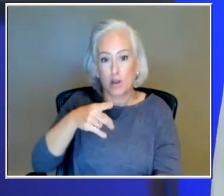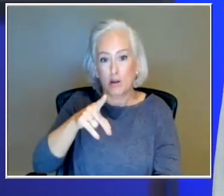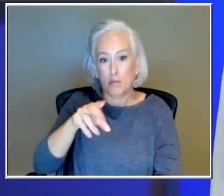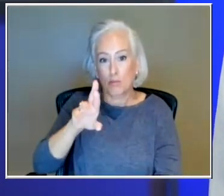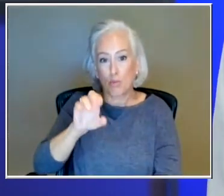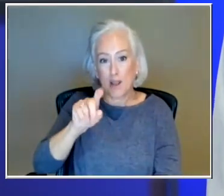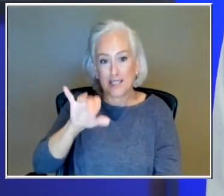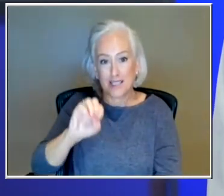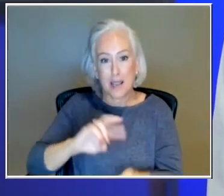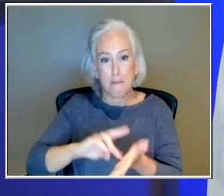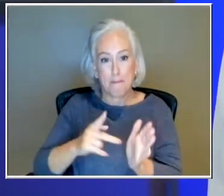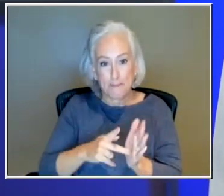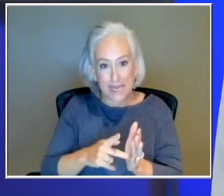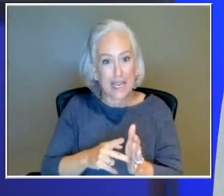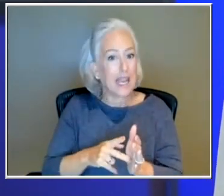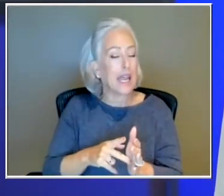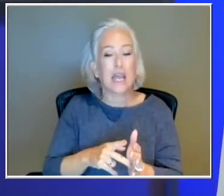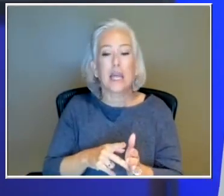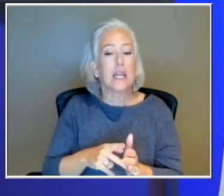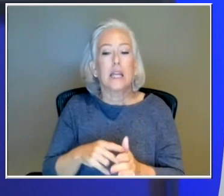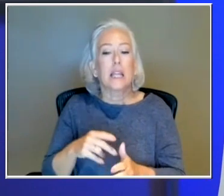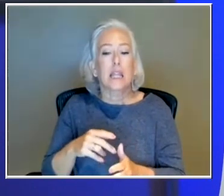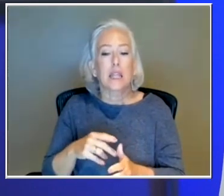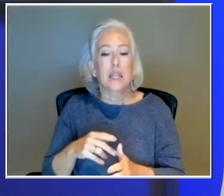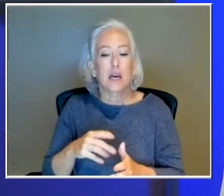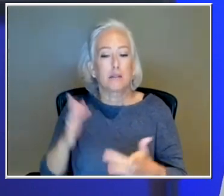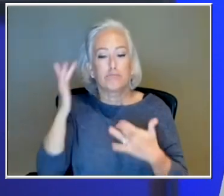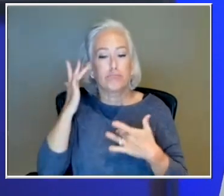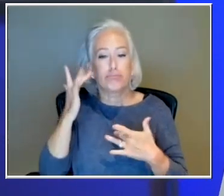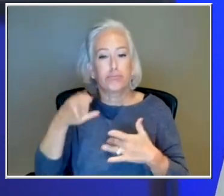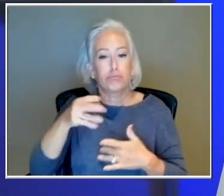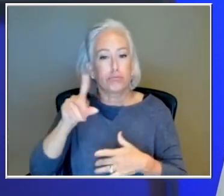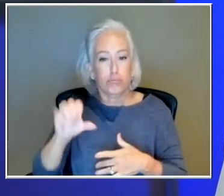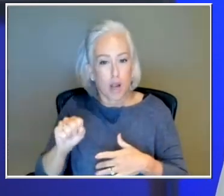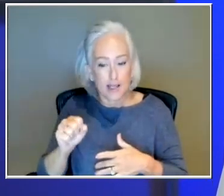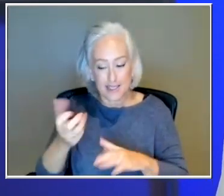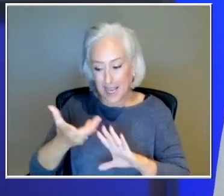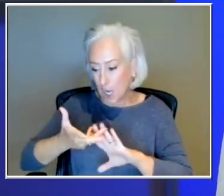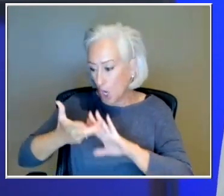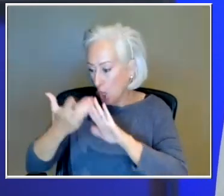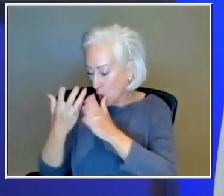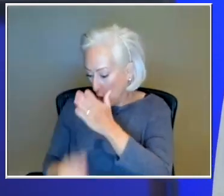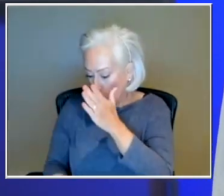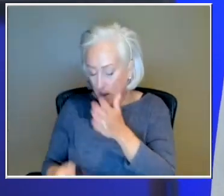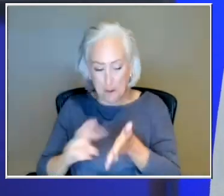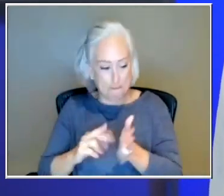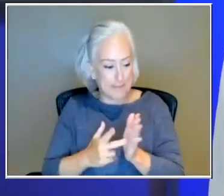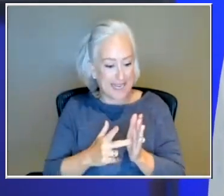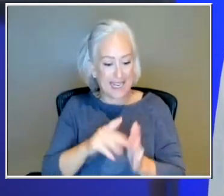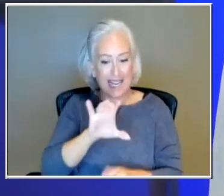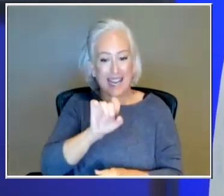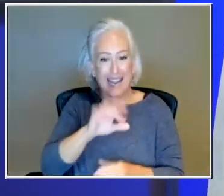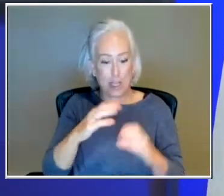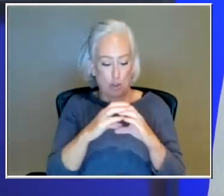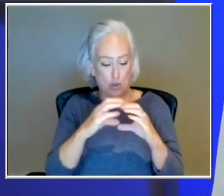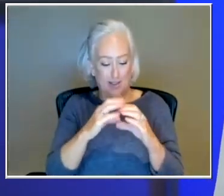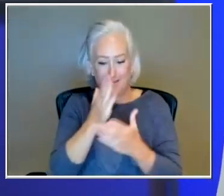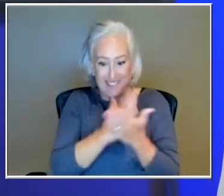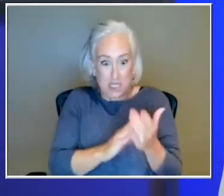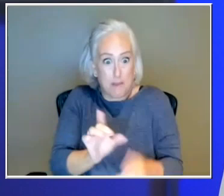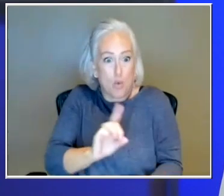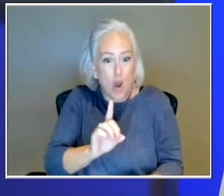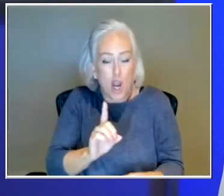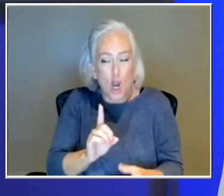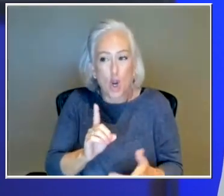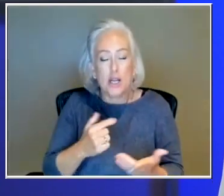gone, that the only source of PSA that should be remaining would be any cancer cells somewhere. And so then the question becomes is, where are those